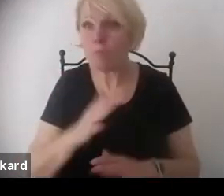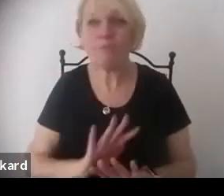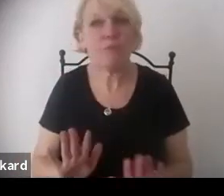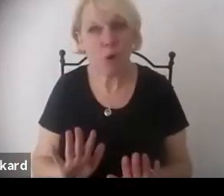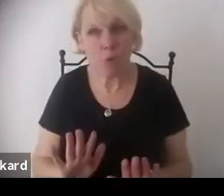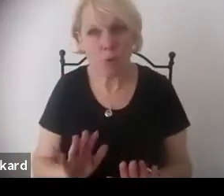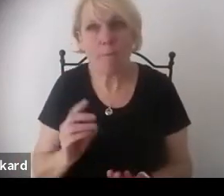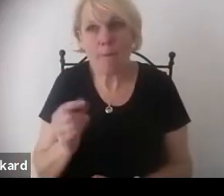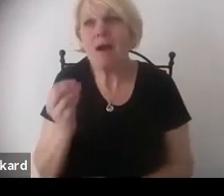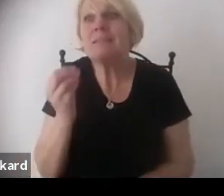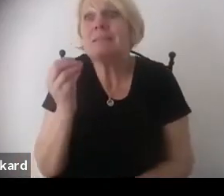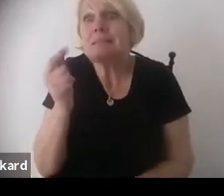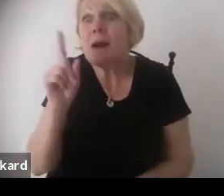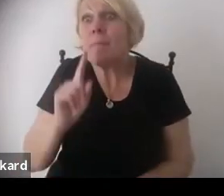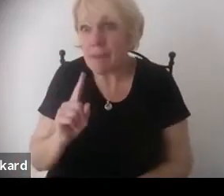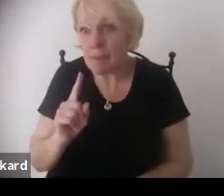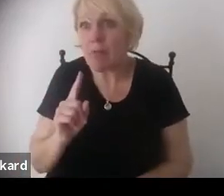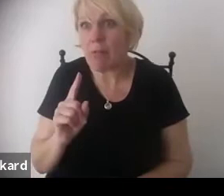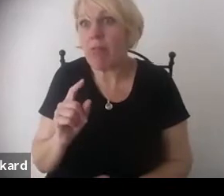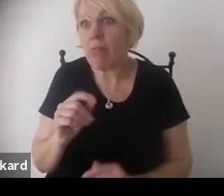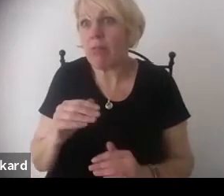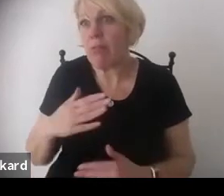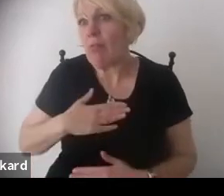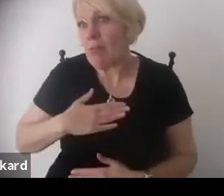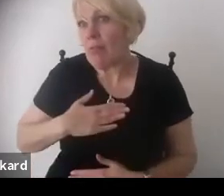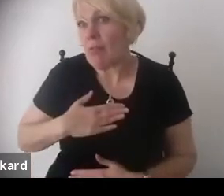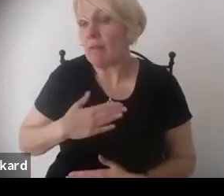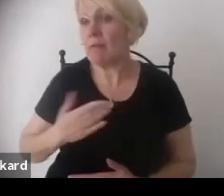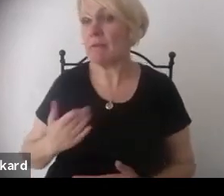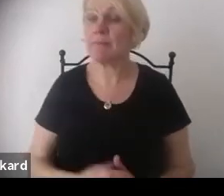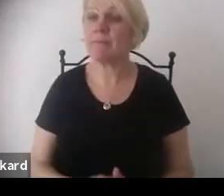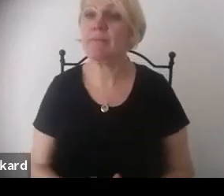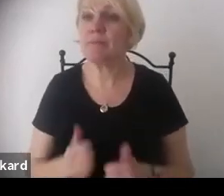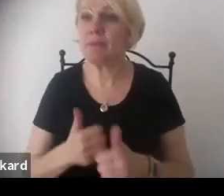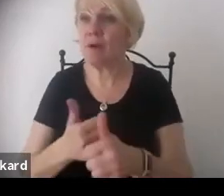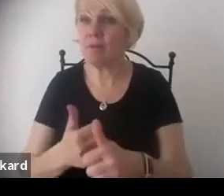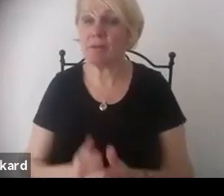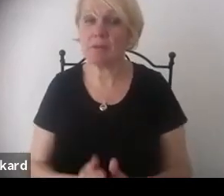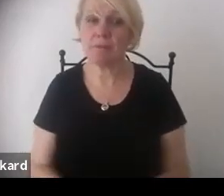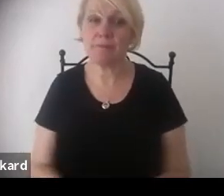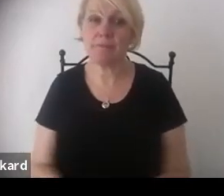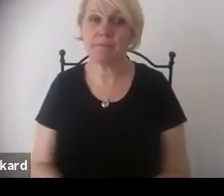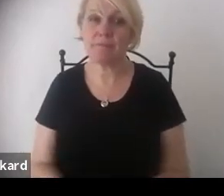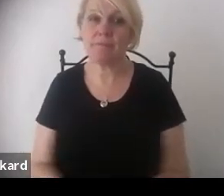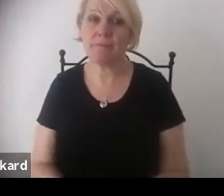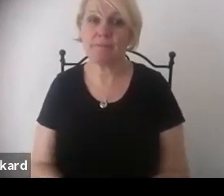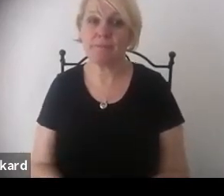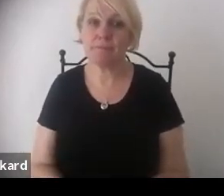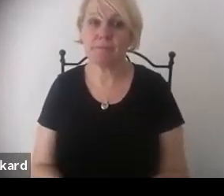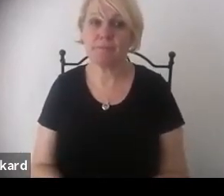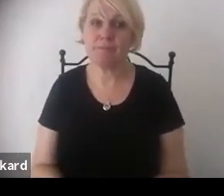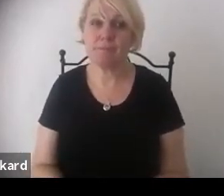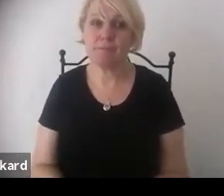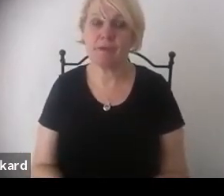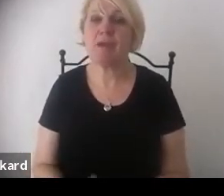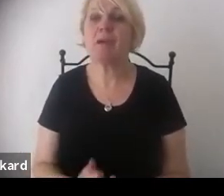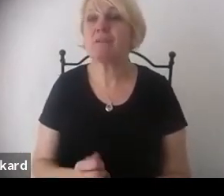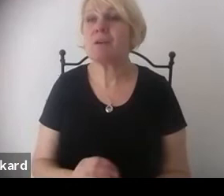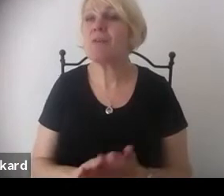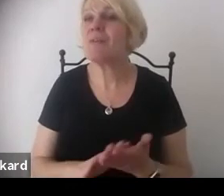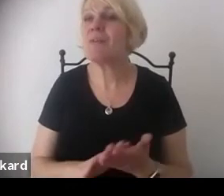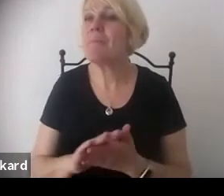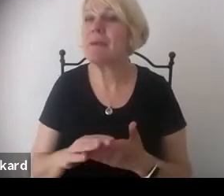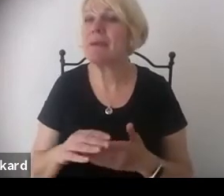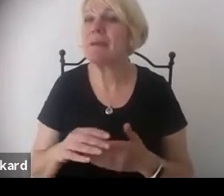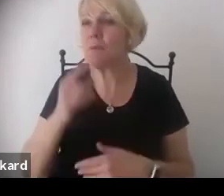some people, for some of their appointments, it definitely is helpful. And that's helped us to provide more care to more